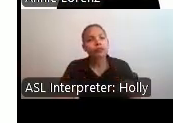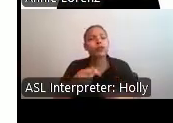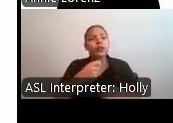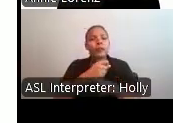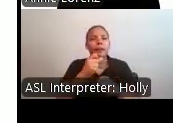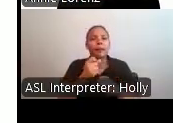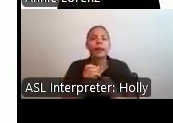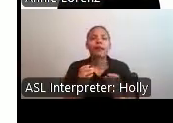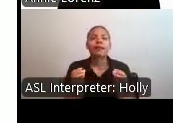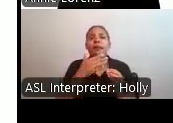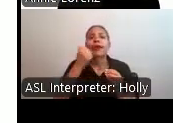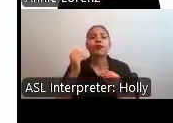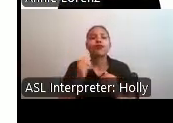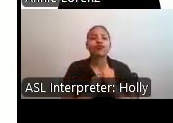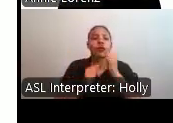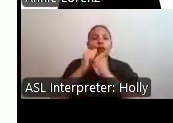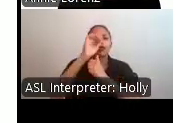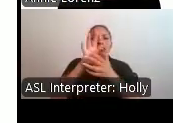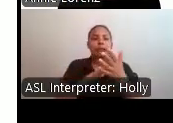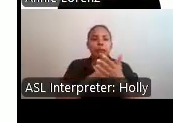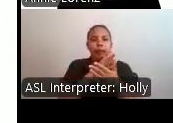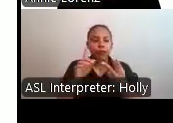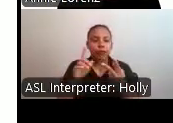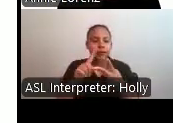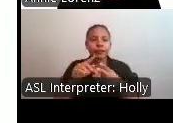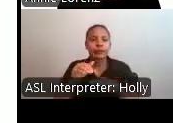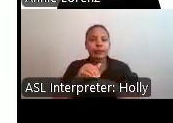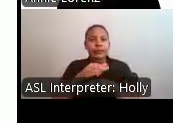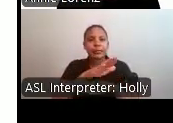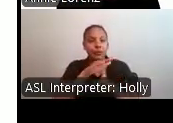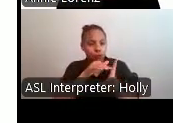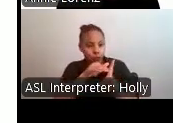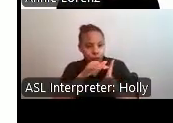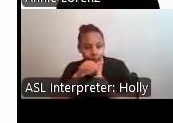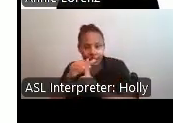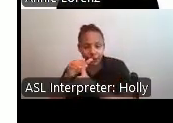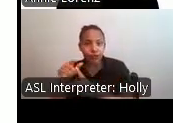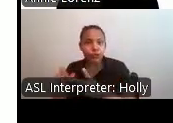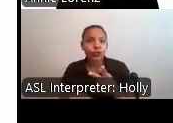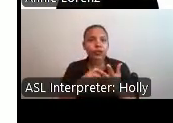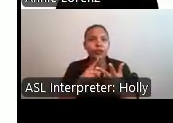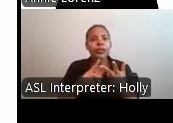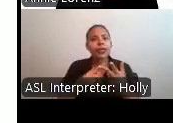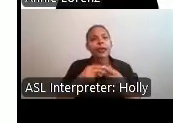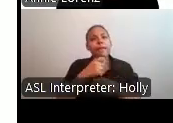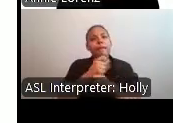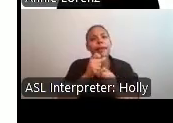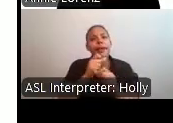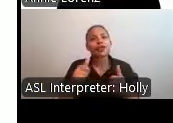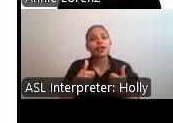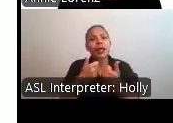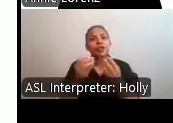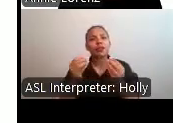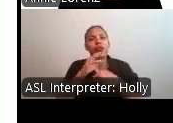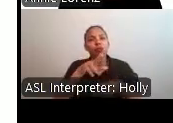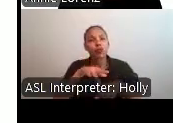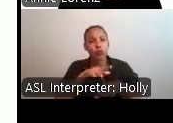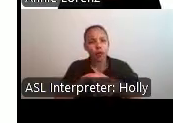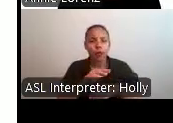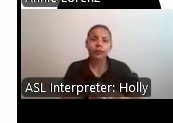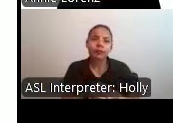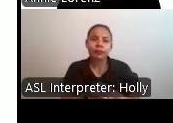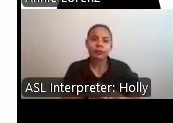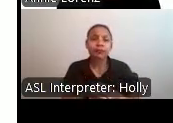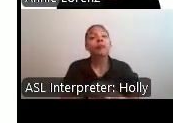sending reminders, and normalize routine building challenges. A person may avoid a workshop but show up for a